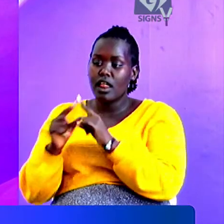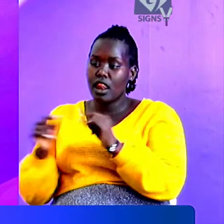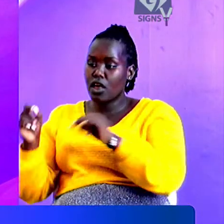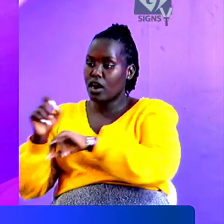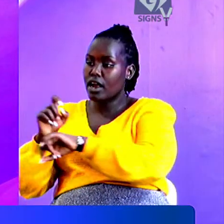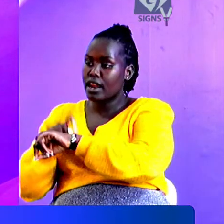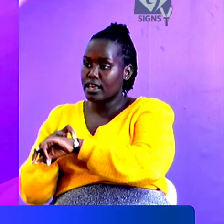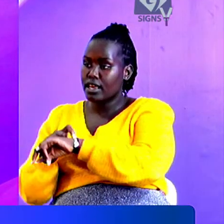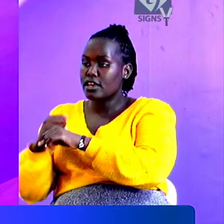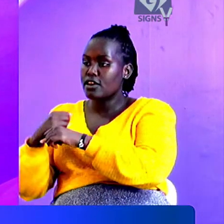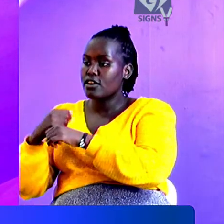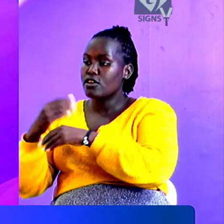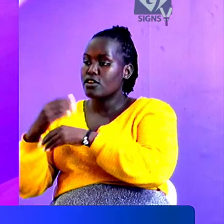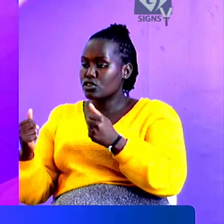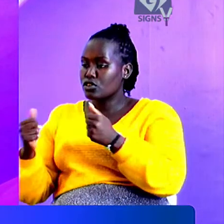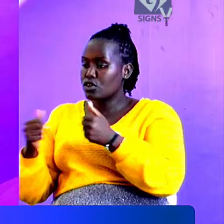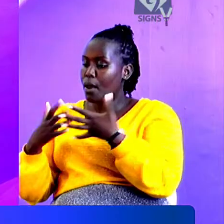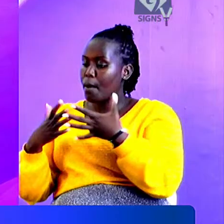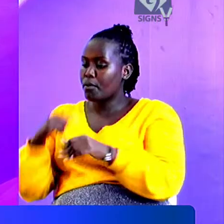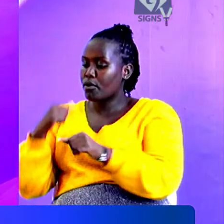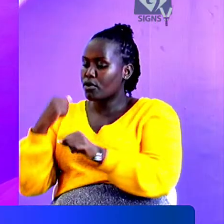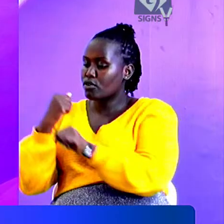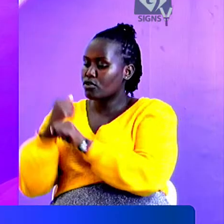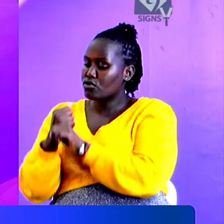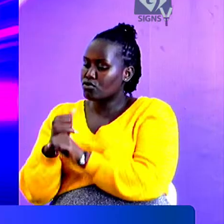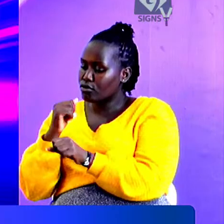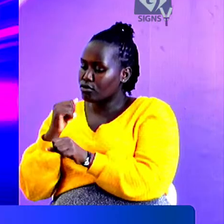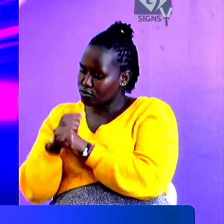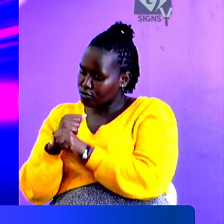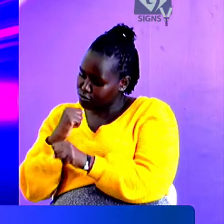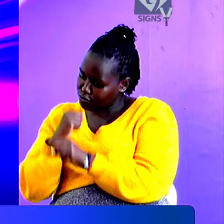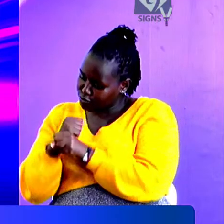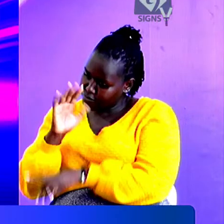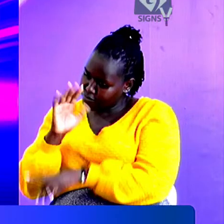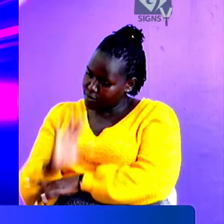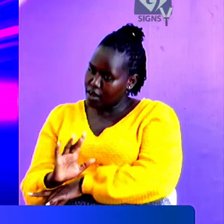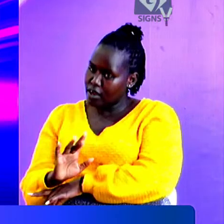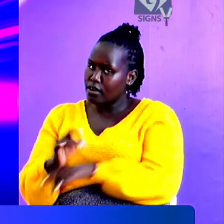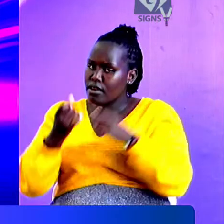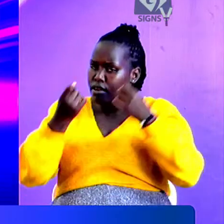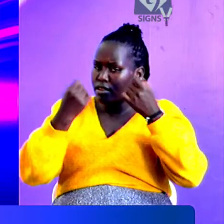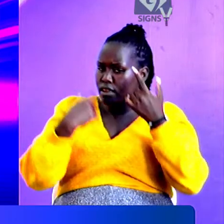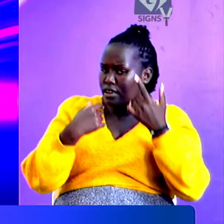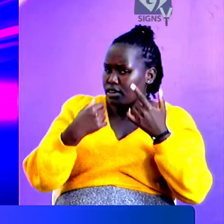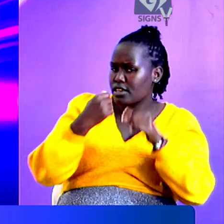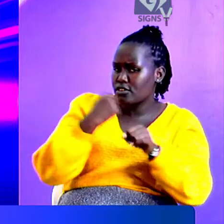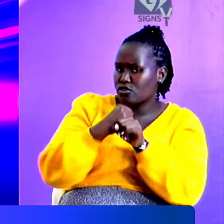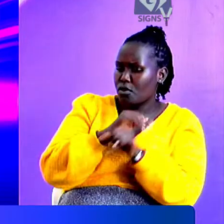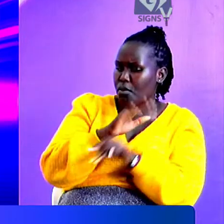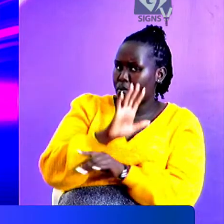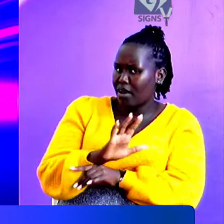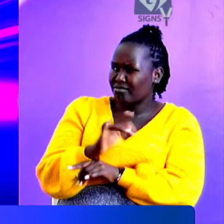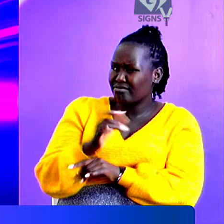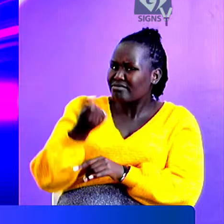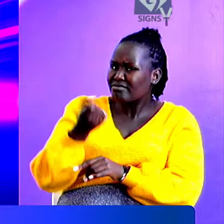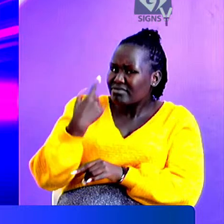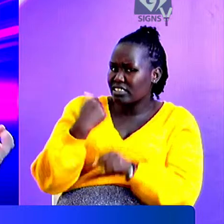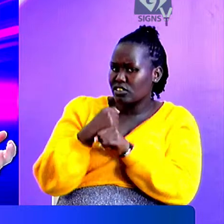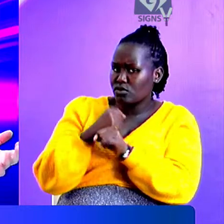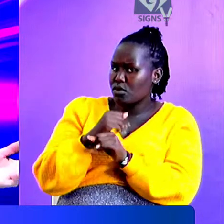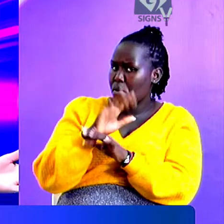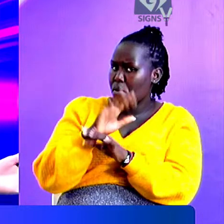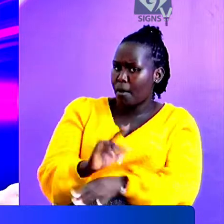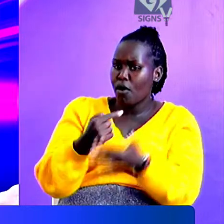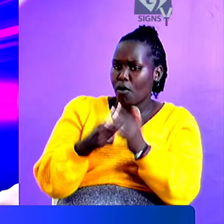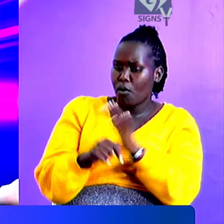jobs. Let me tell you, people should just do their jobs. But do they understand their jobs? Because we have constantly been reminding them to do their jobs. Do they really understand what a